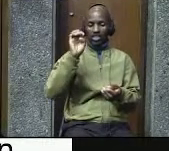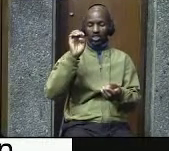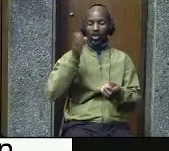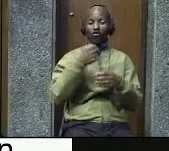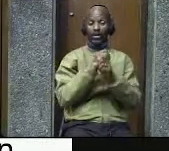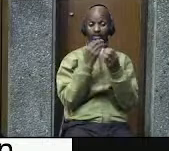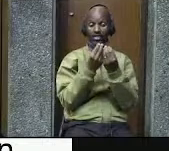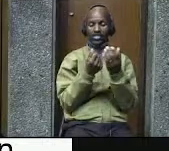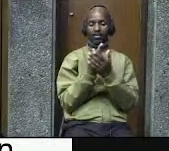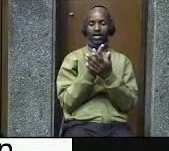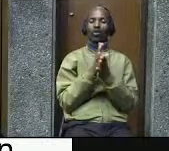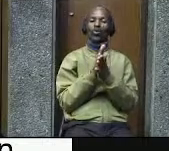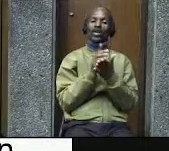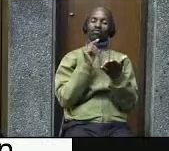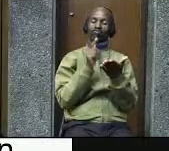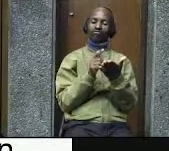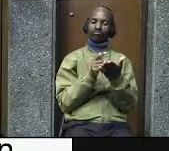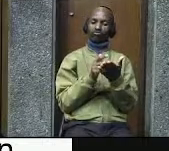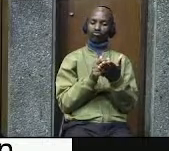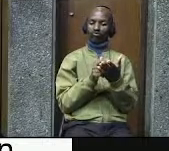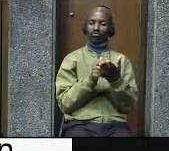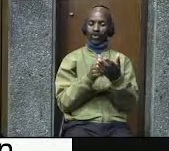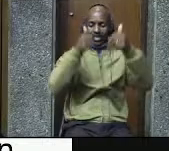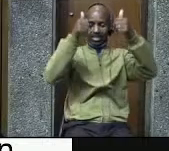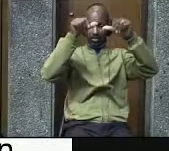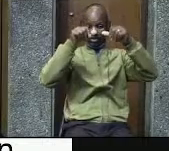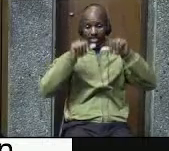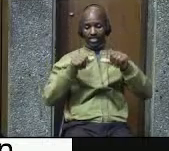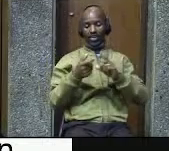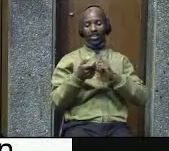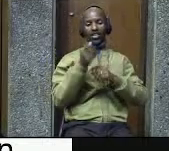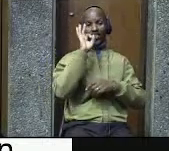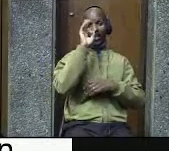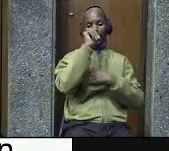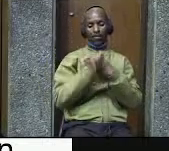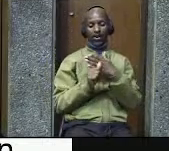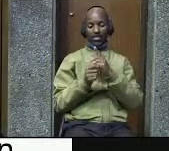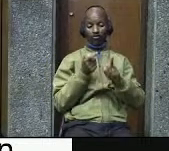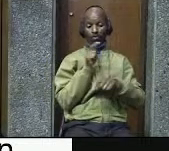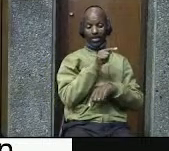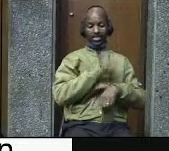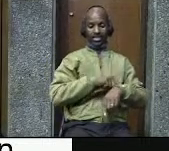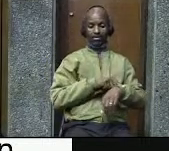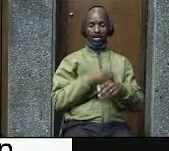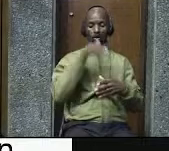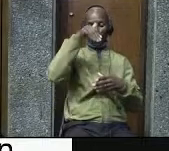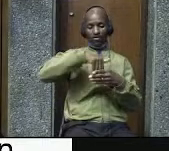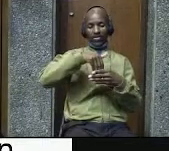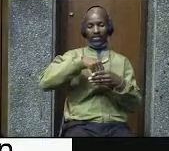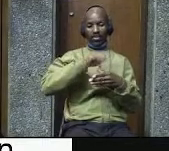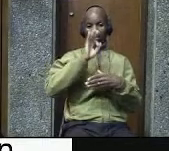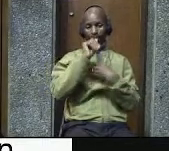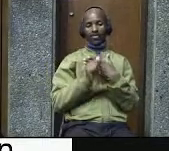expropriation, we calculate 3 months from that time. Within 3 months,